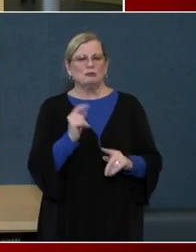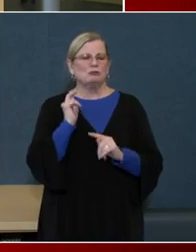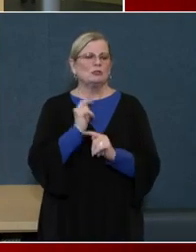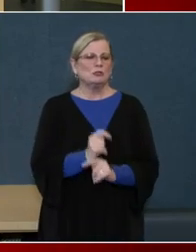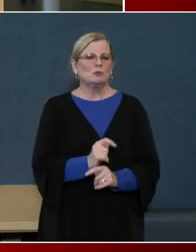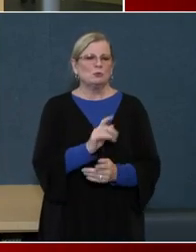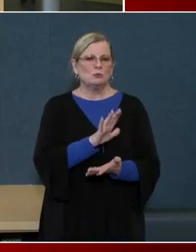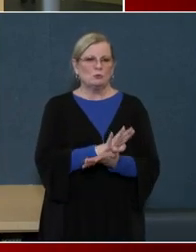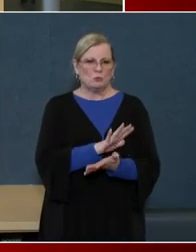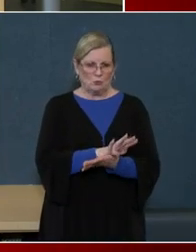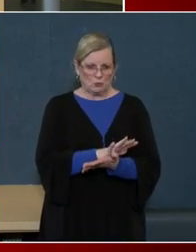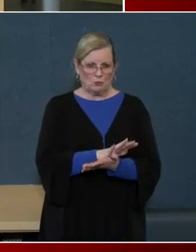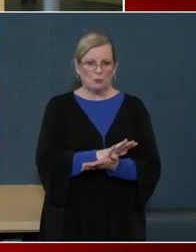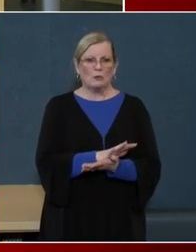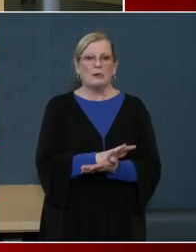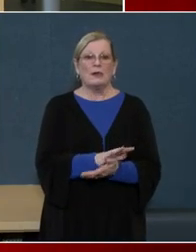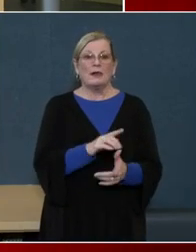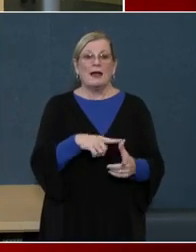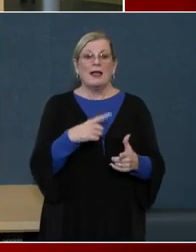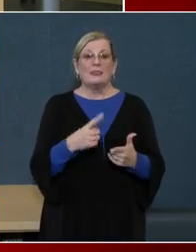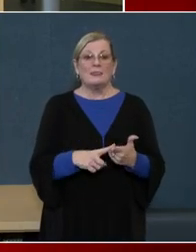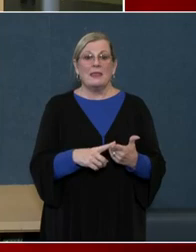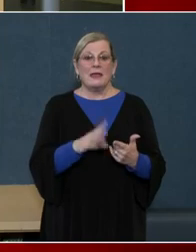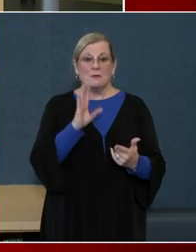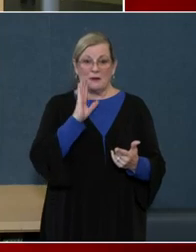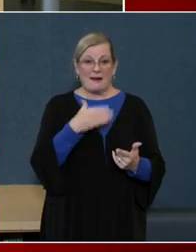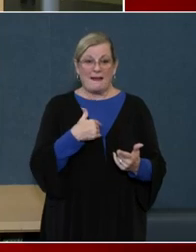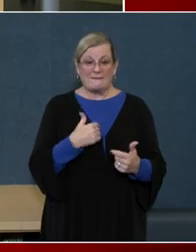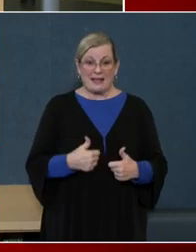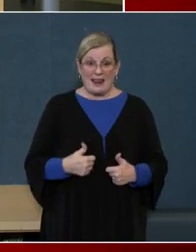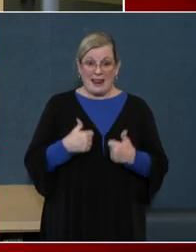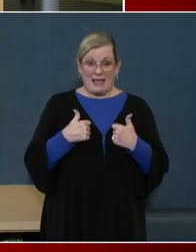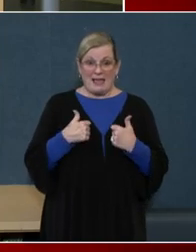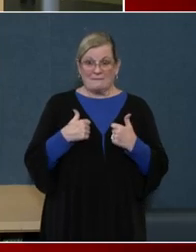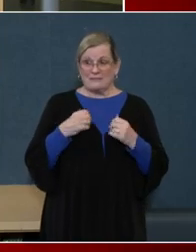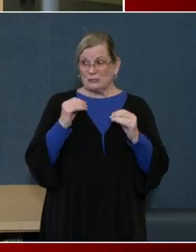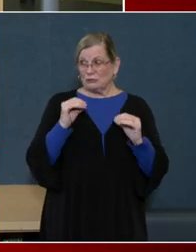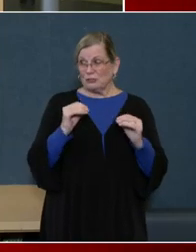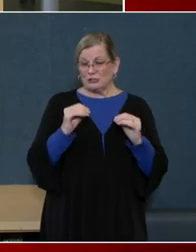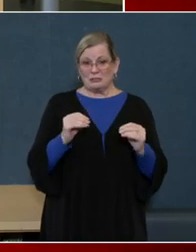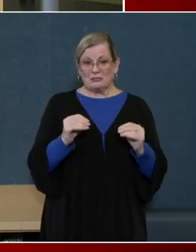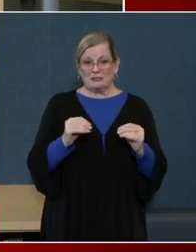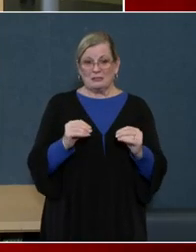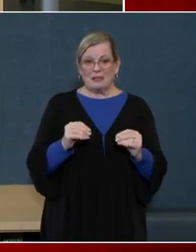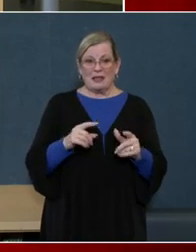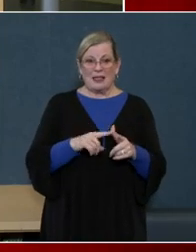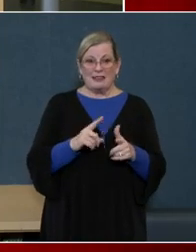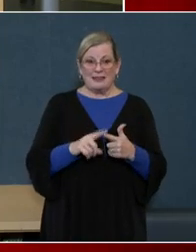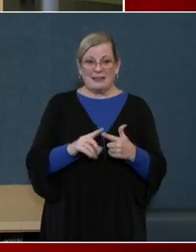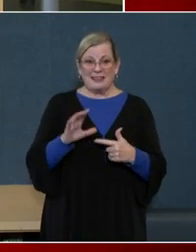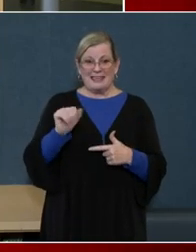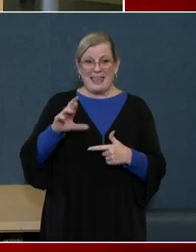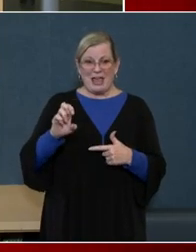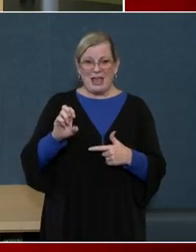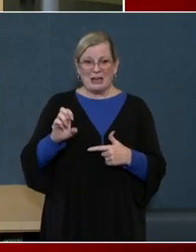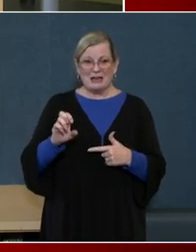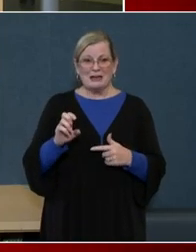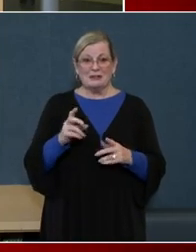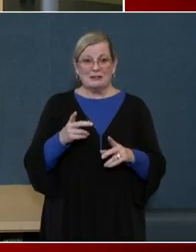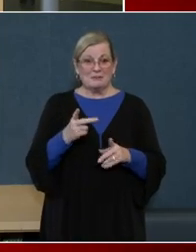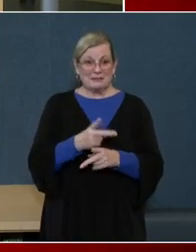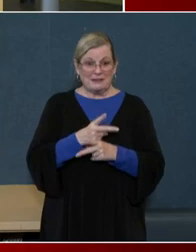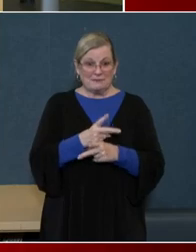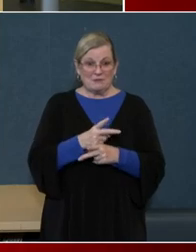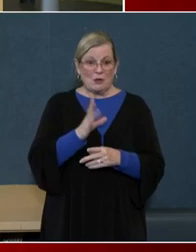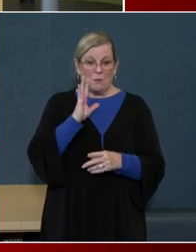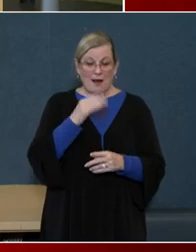full day, and there will be live instruction with that teacher. In the CARE classroom, they will be supervised by an adult, but they